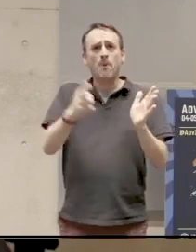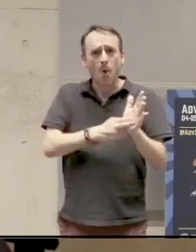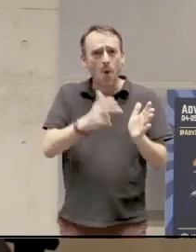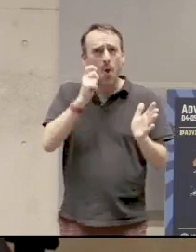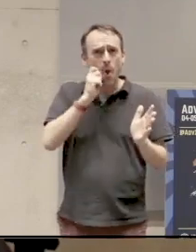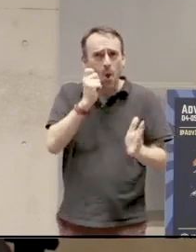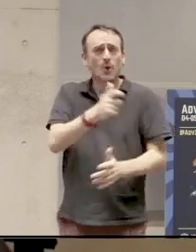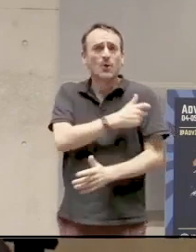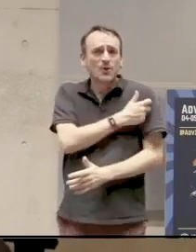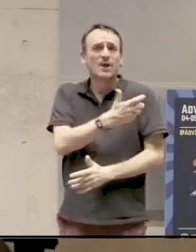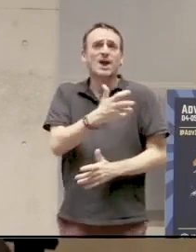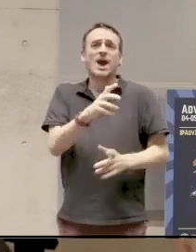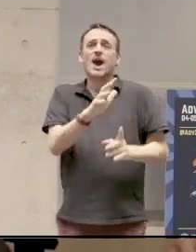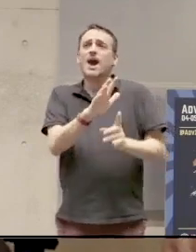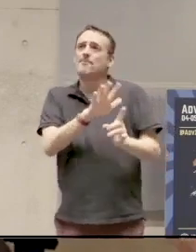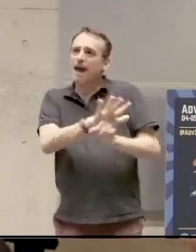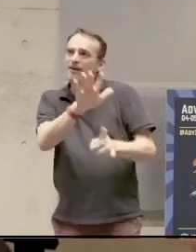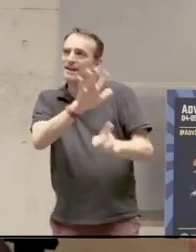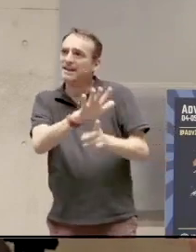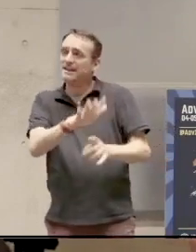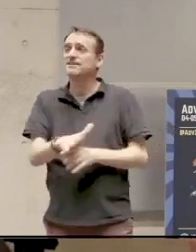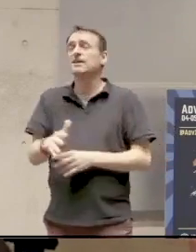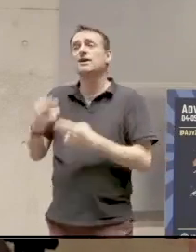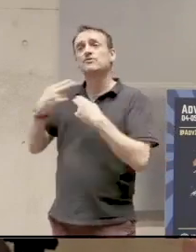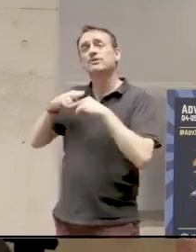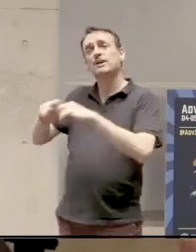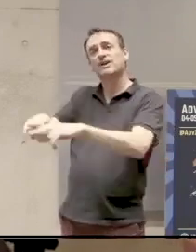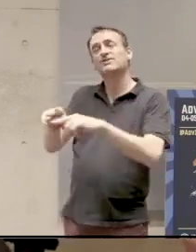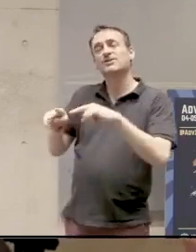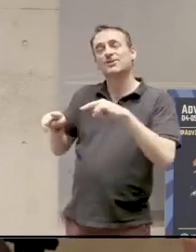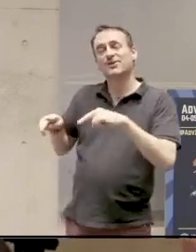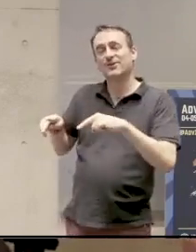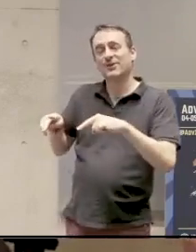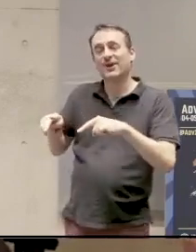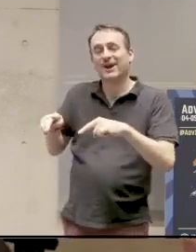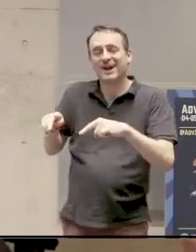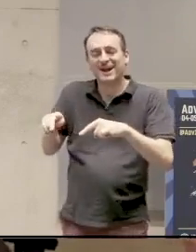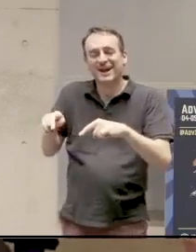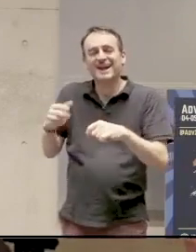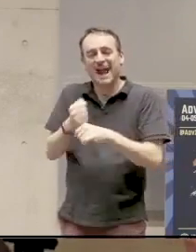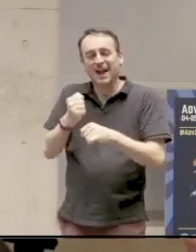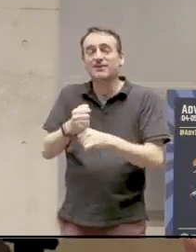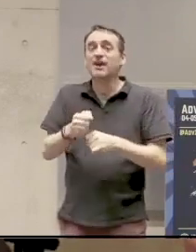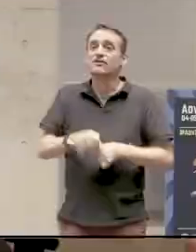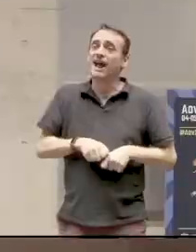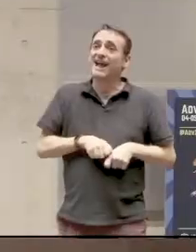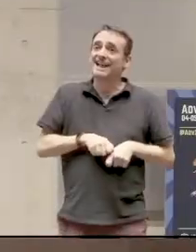games. And I would like to suggest, as a starter, The Secretions of Monkey Island,